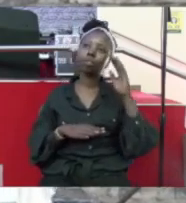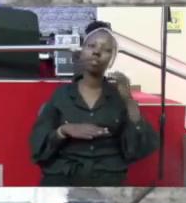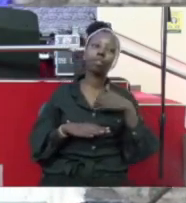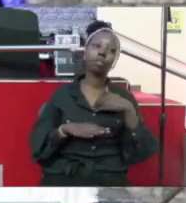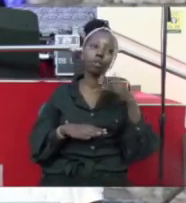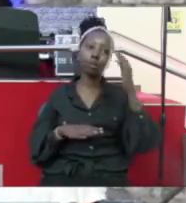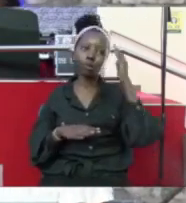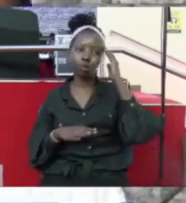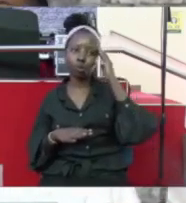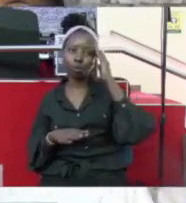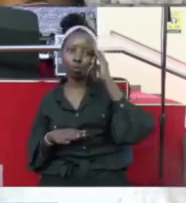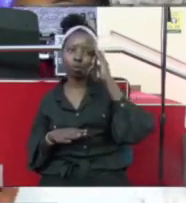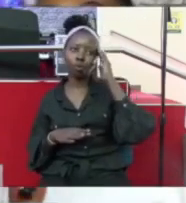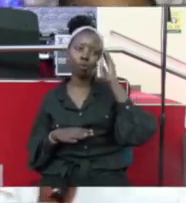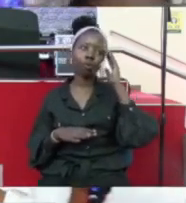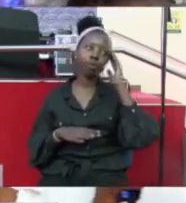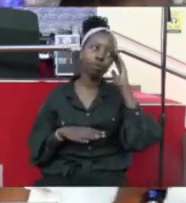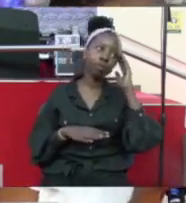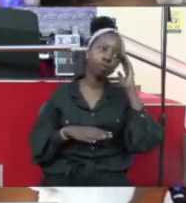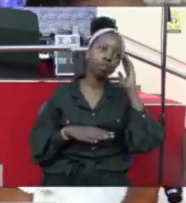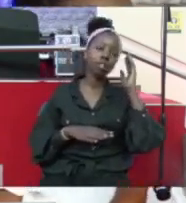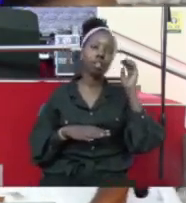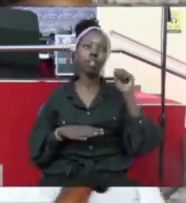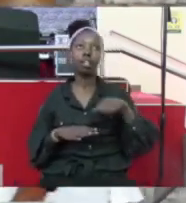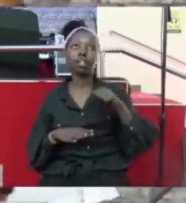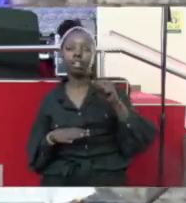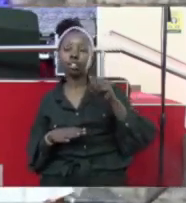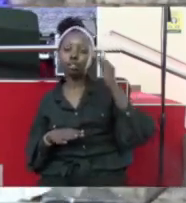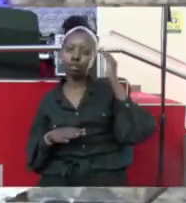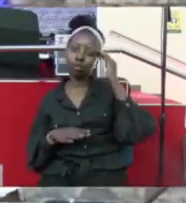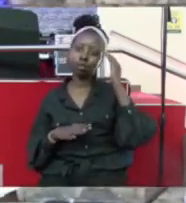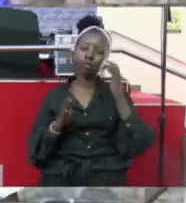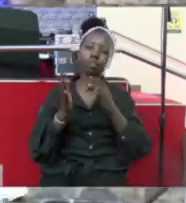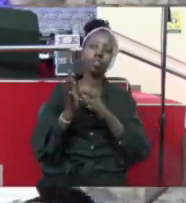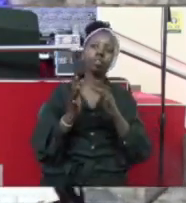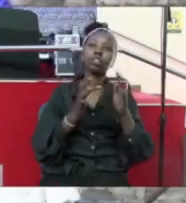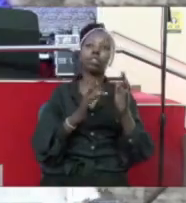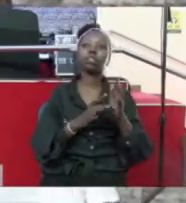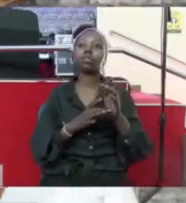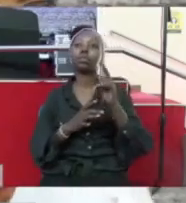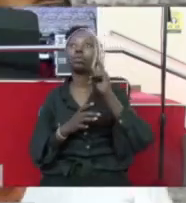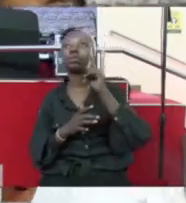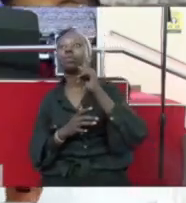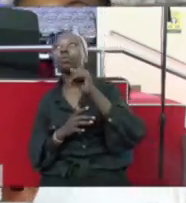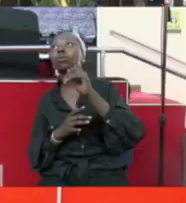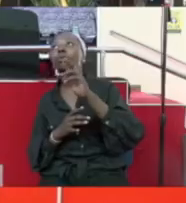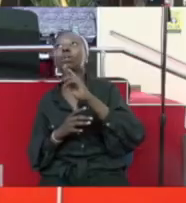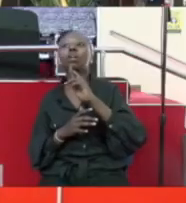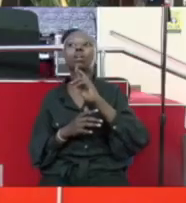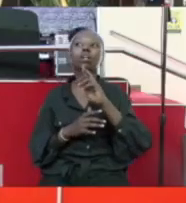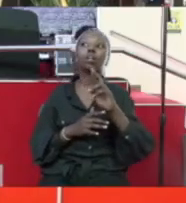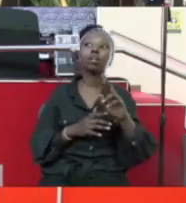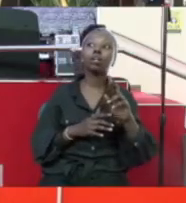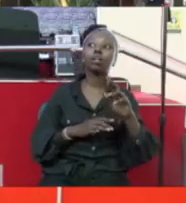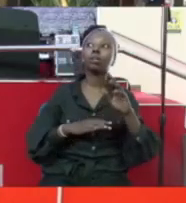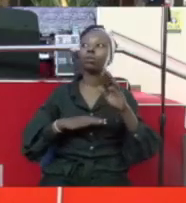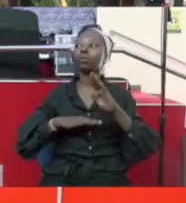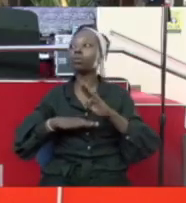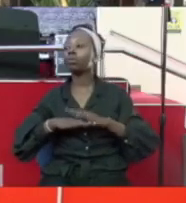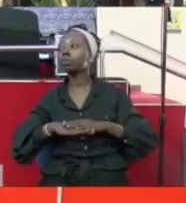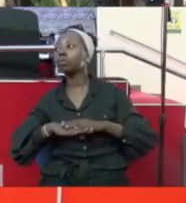I know, yes, I know that Jesus, you